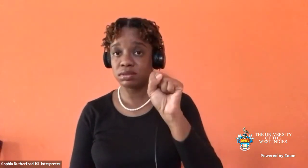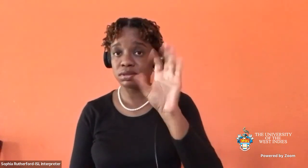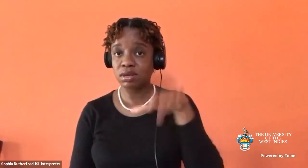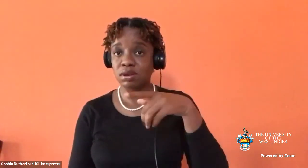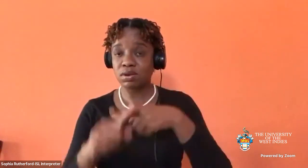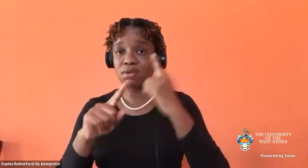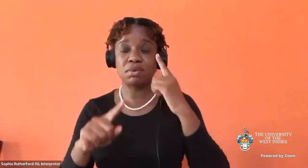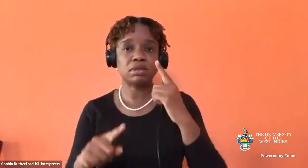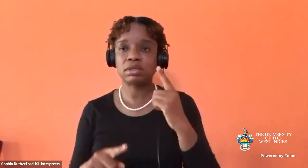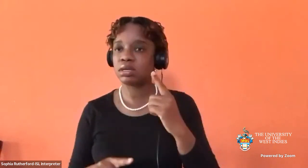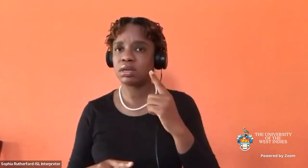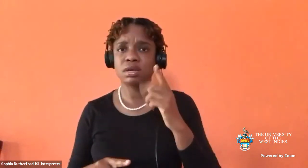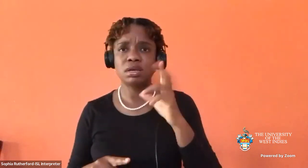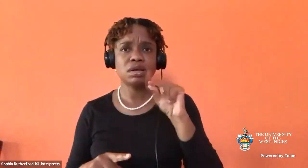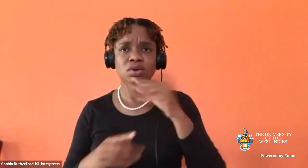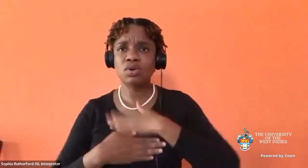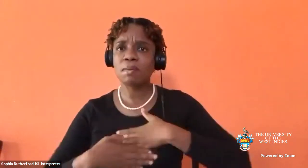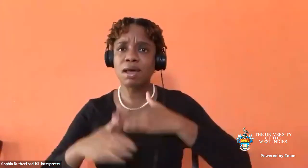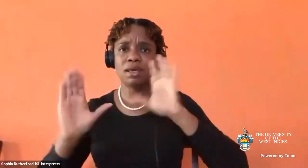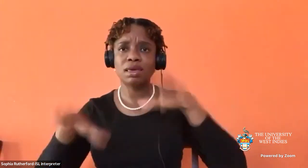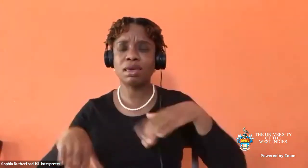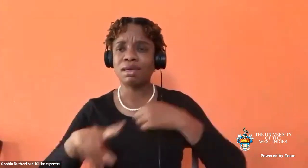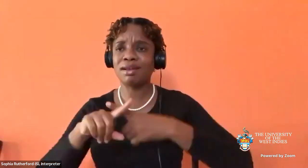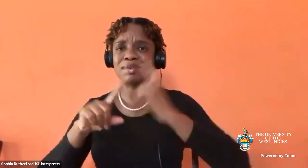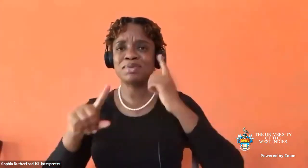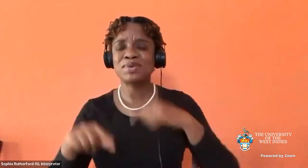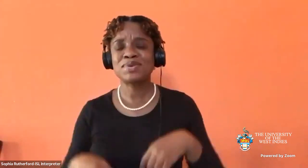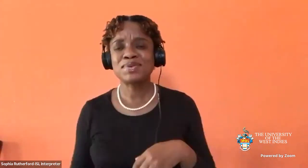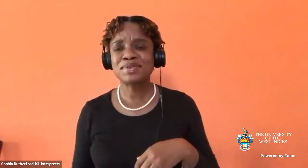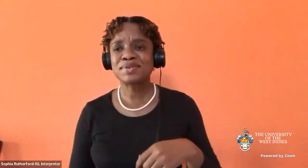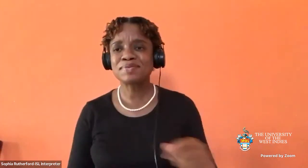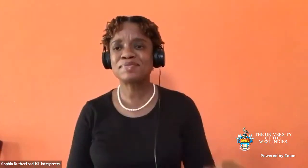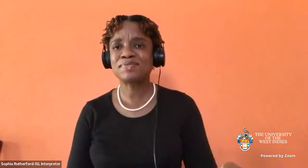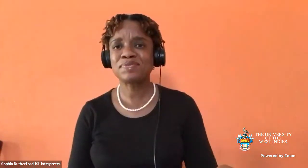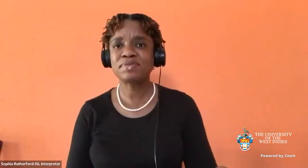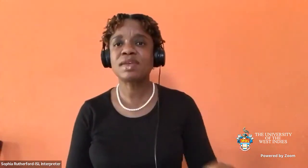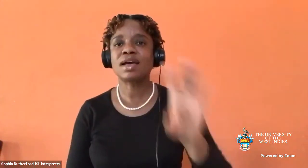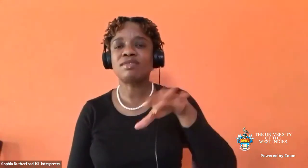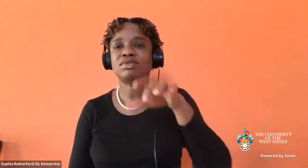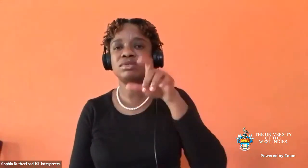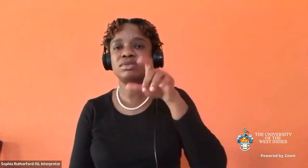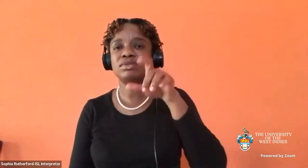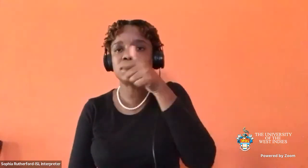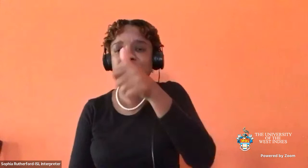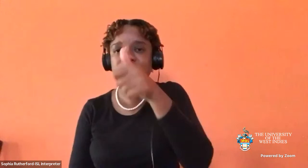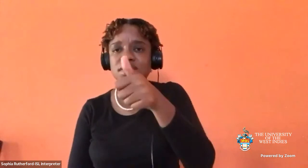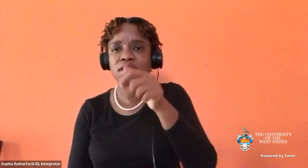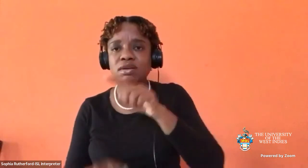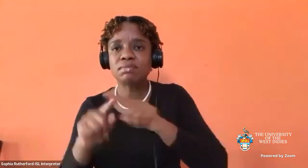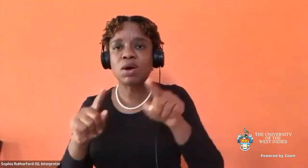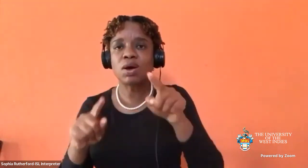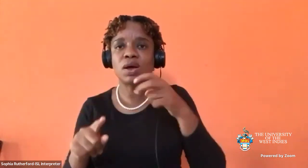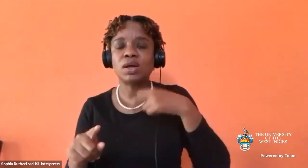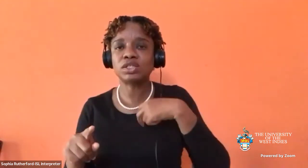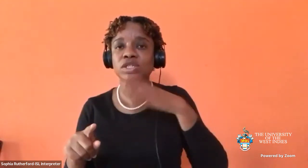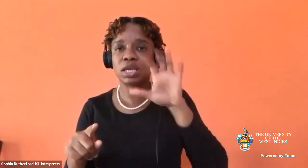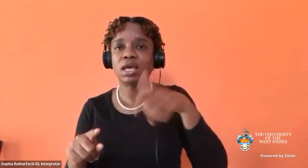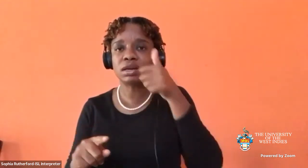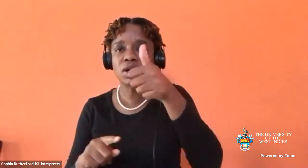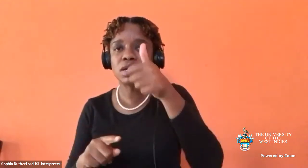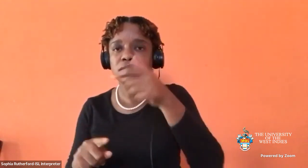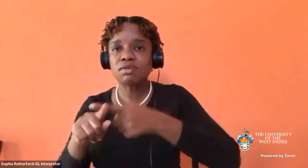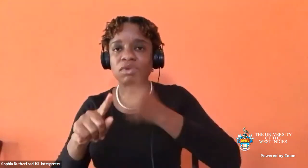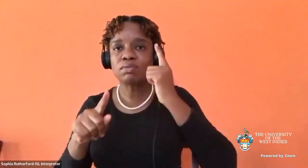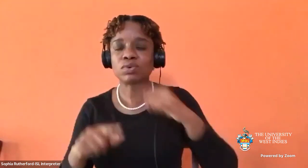No one is able to unmute a participant. They have to unmute themselves, but she has the freedom to do so.